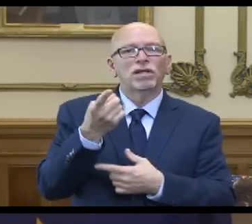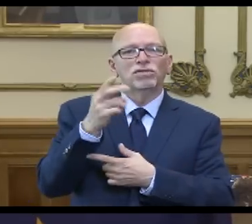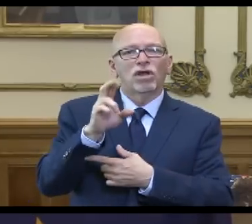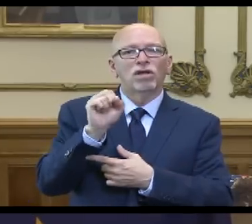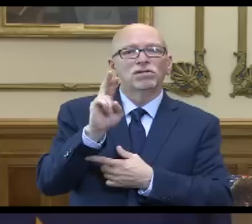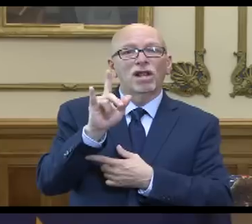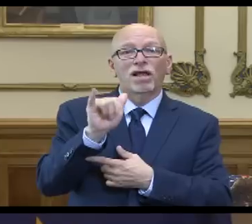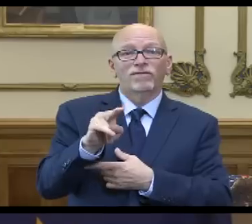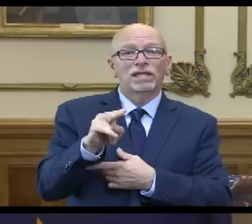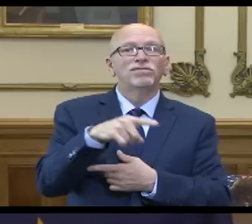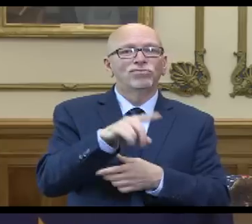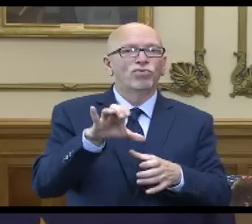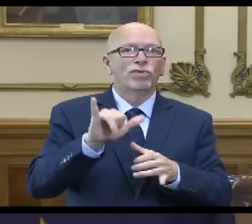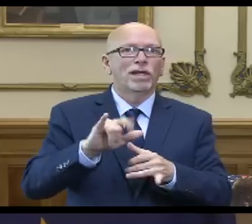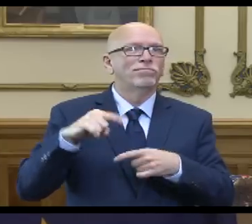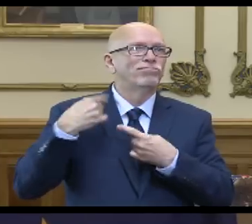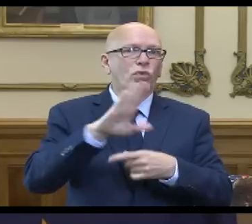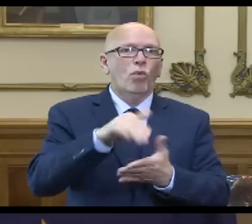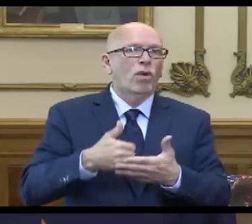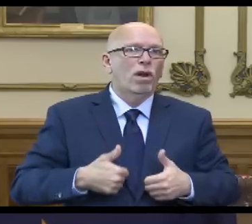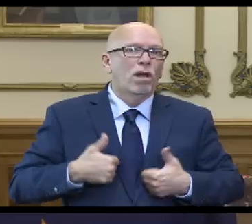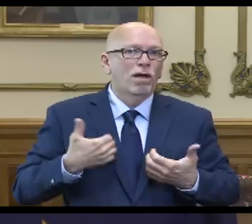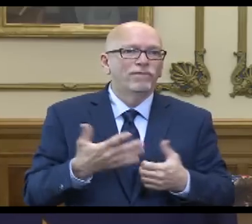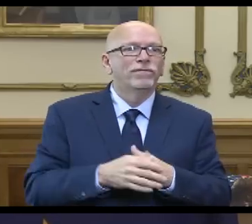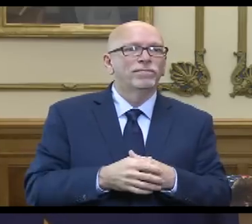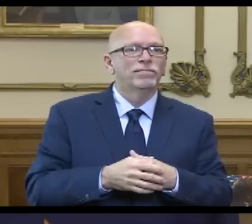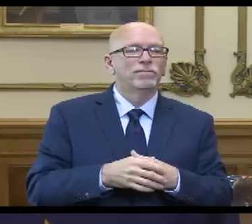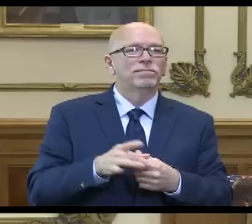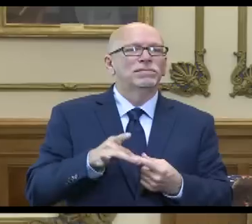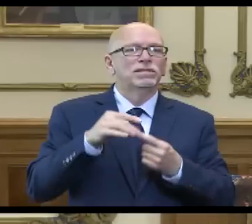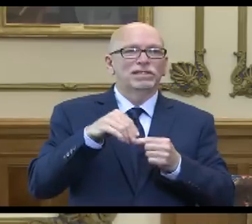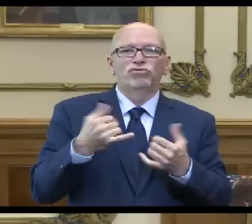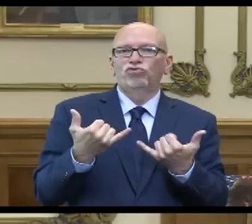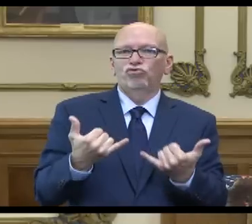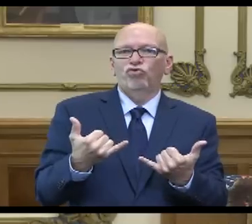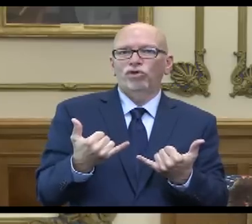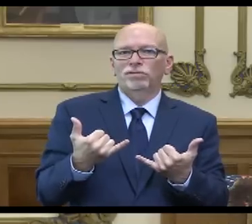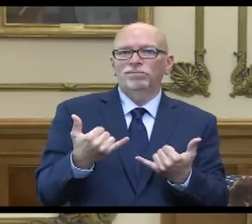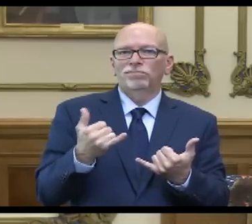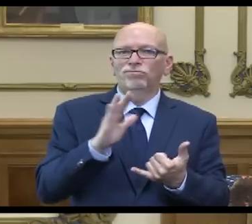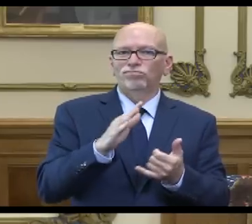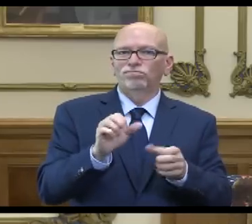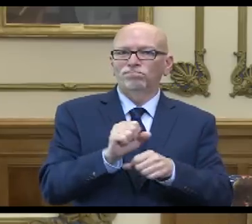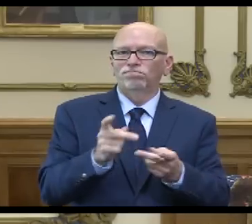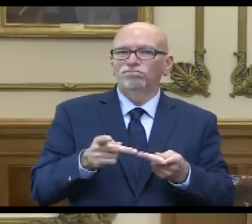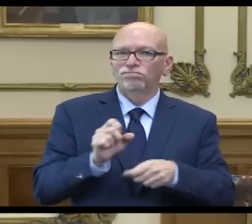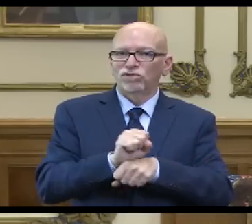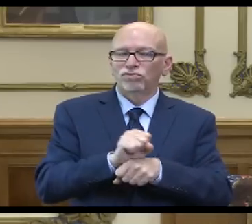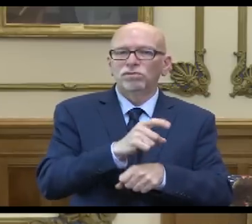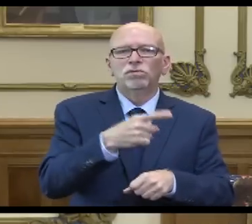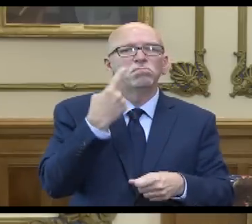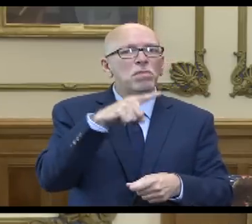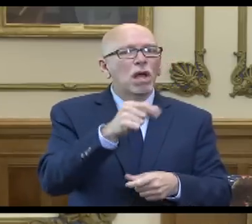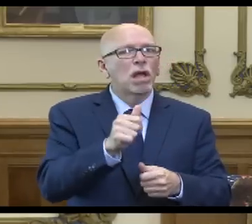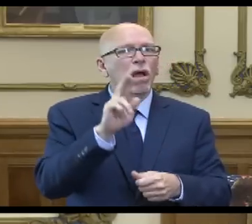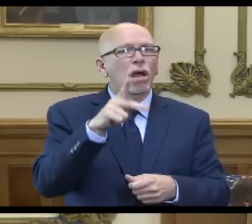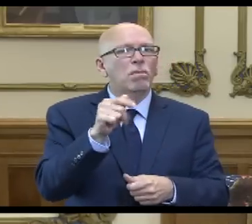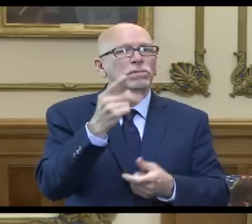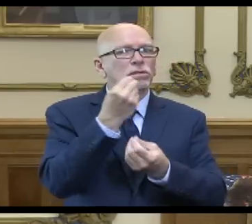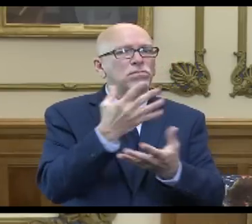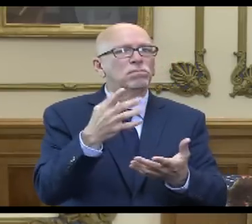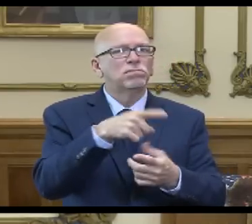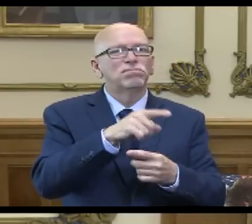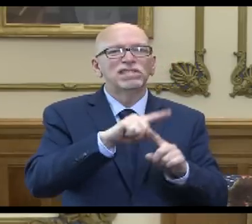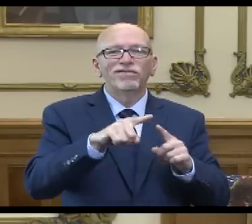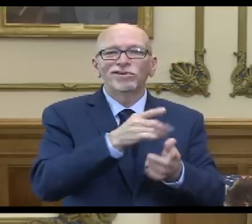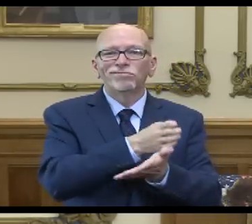Sullivan, you've been doing that your whole life, especially in the current post that you occupy. You want to give us an update on